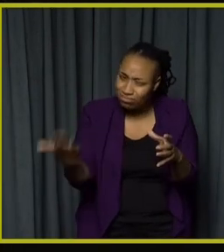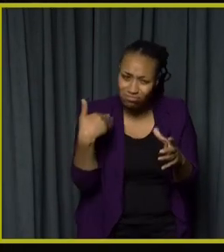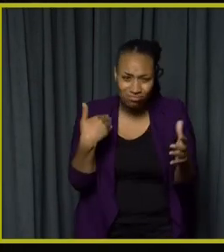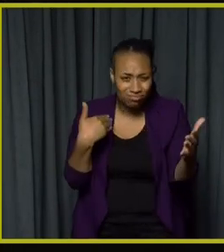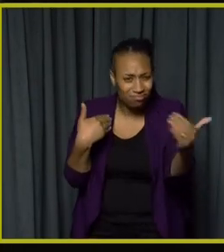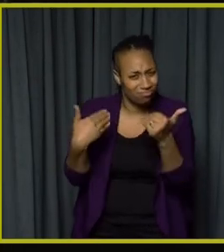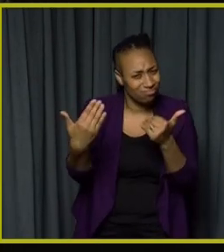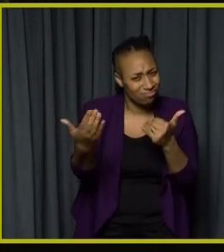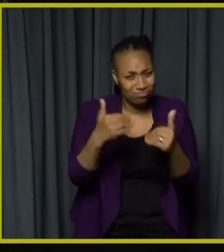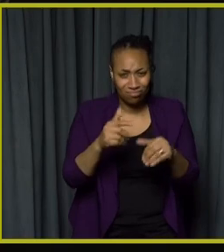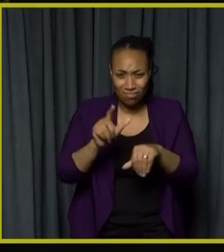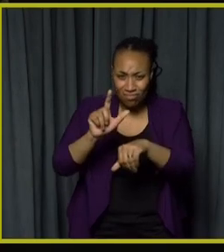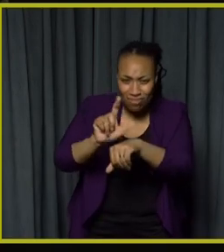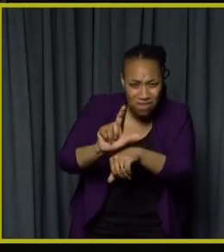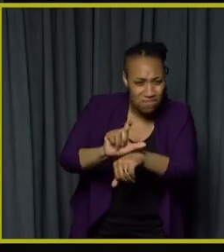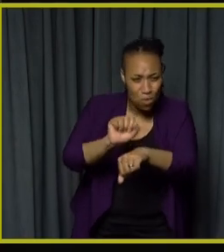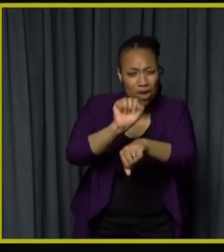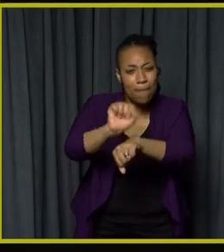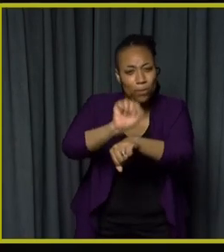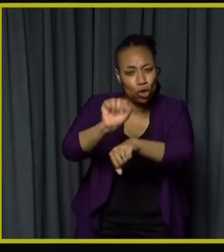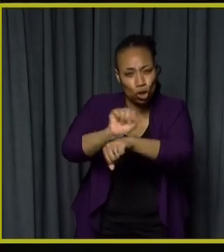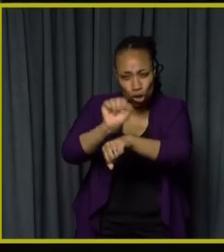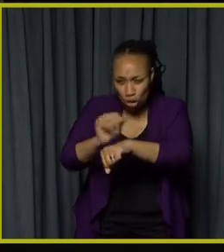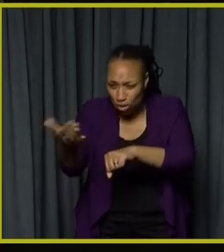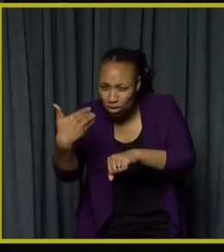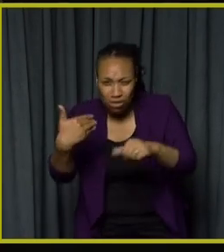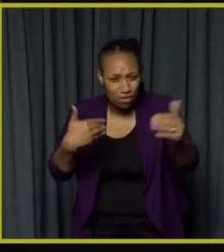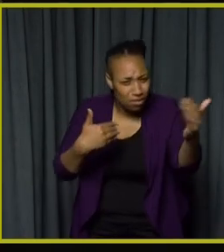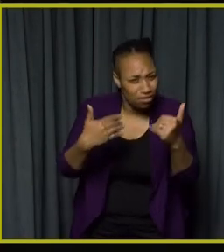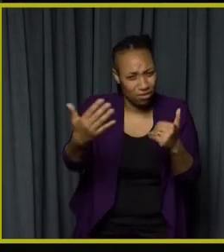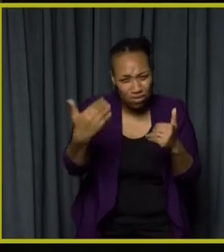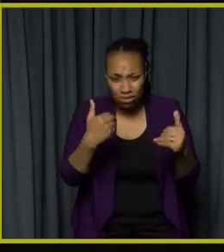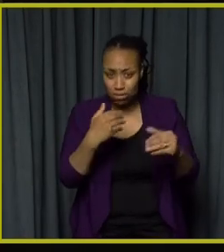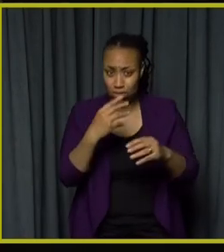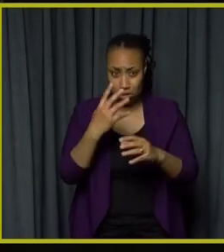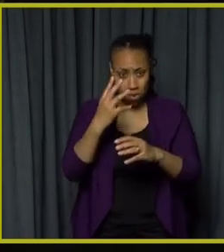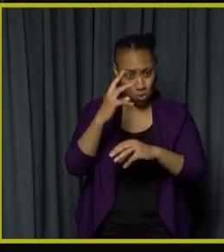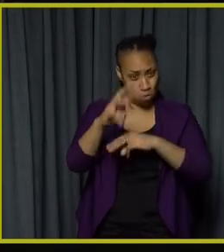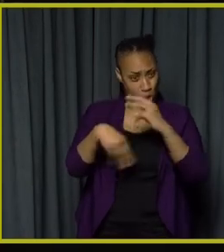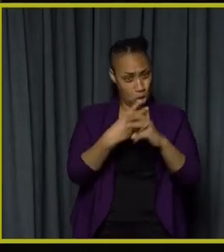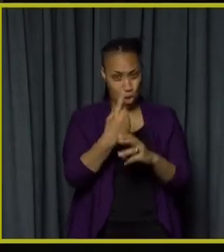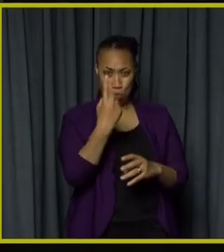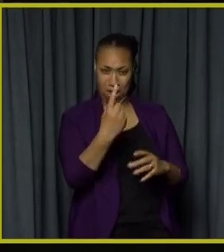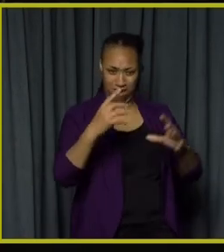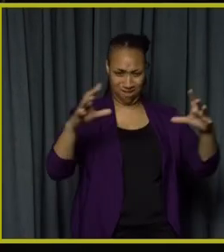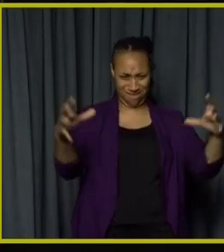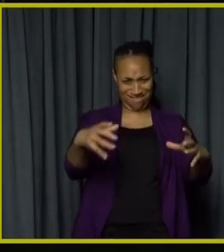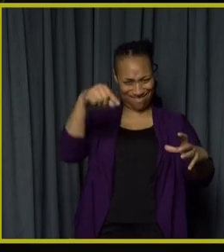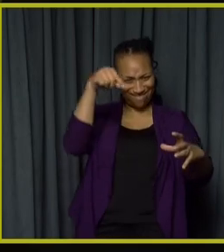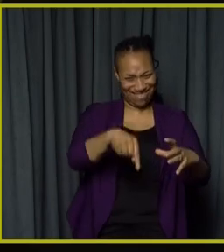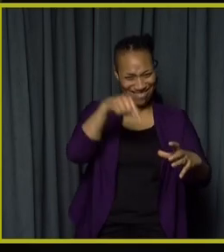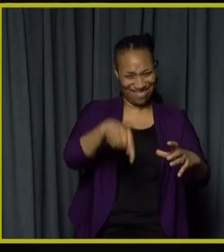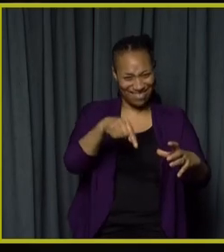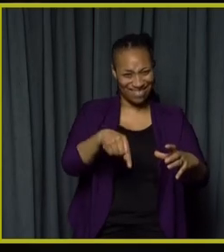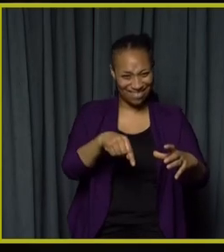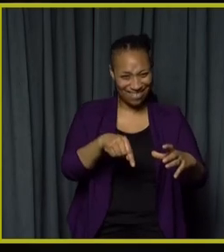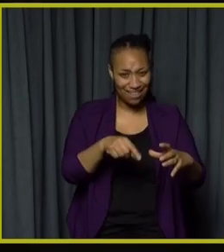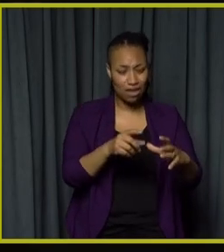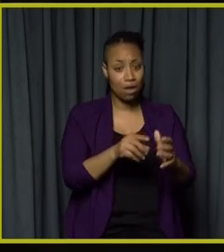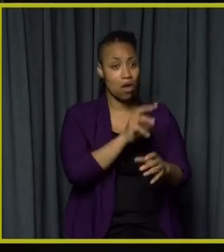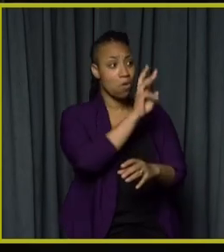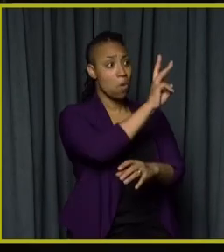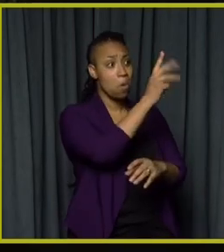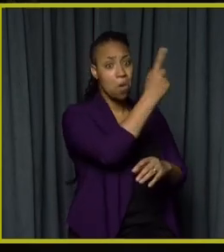I, the corporate powers attacked them as socialists and used racist fear and political ideology because they were